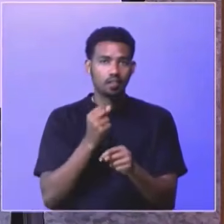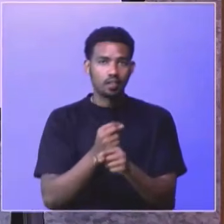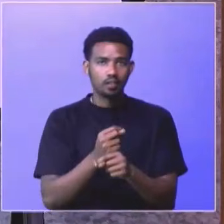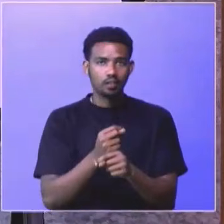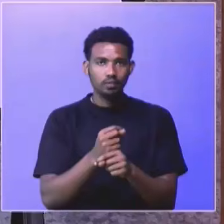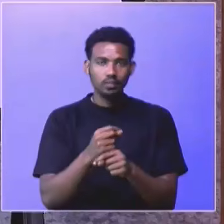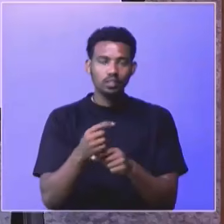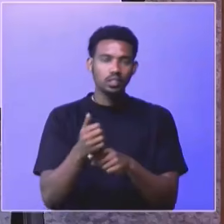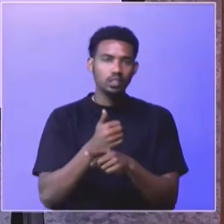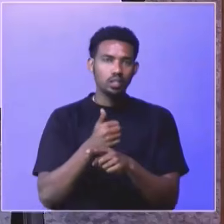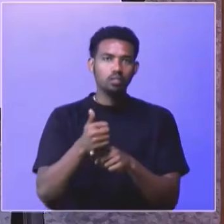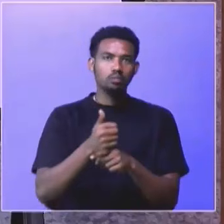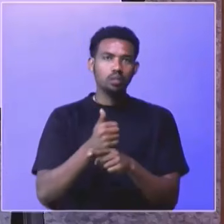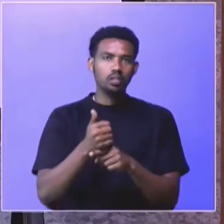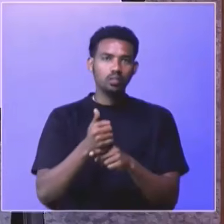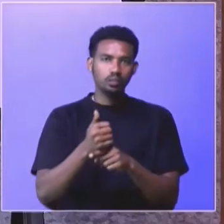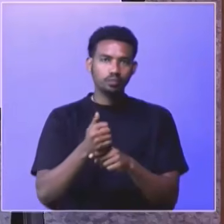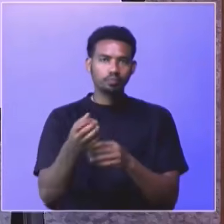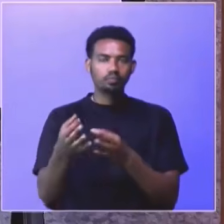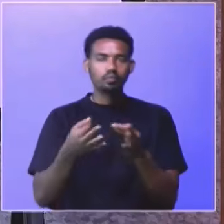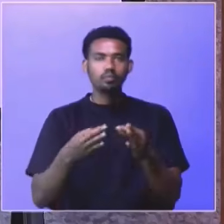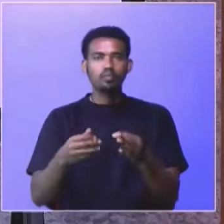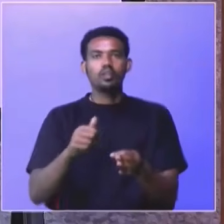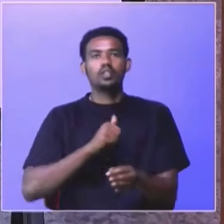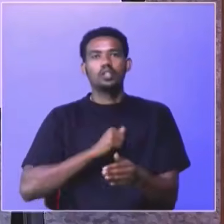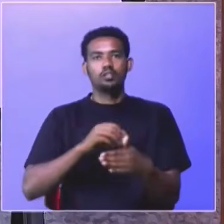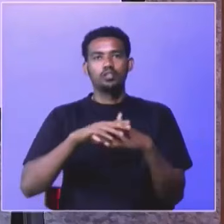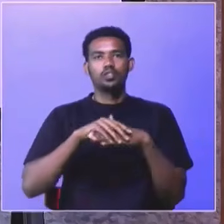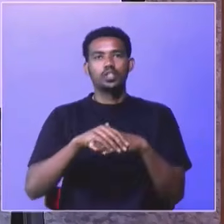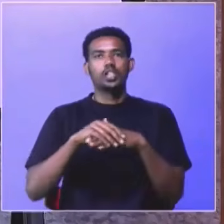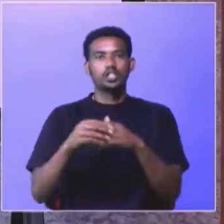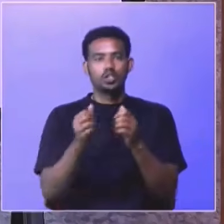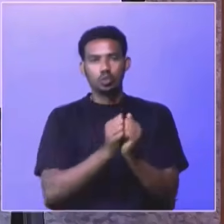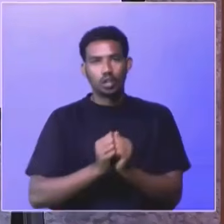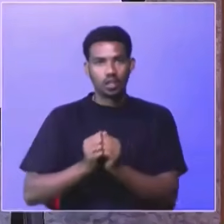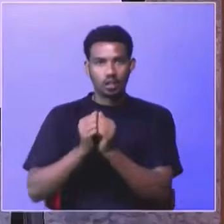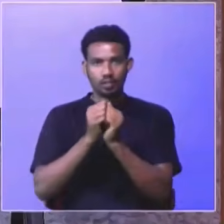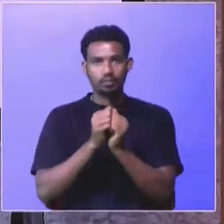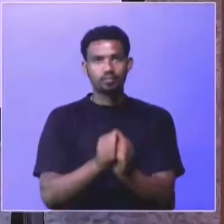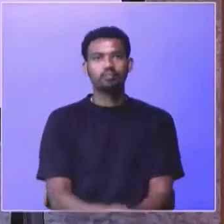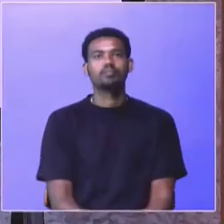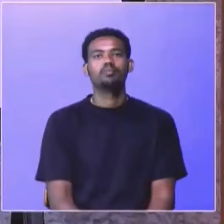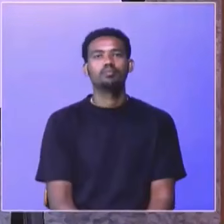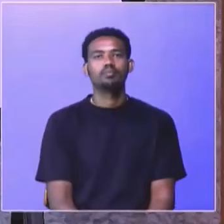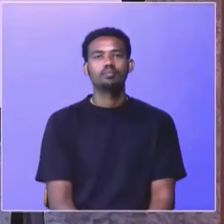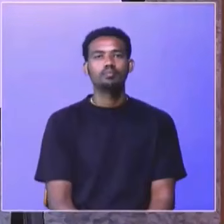us practice greeting and self-introduction together.